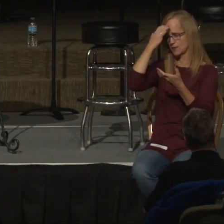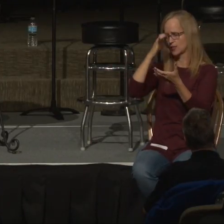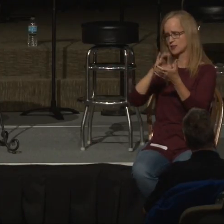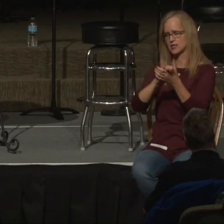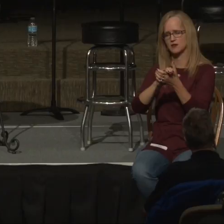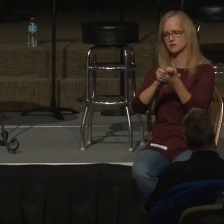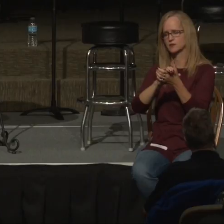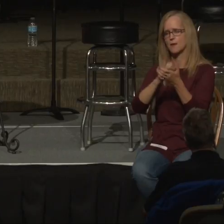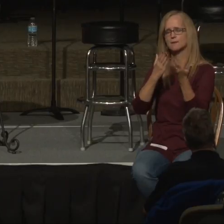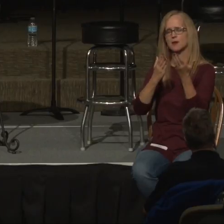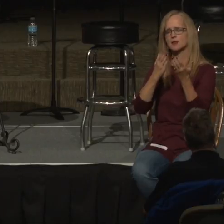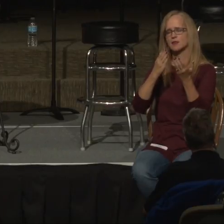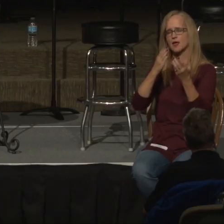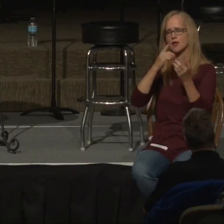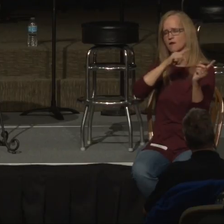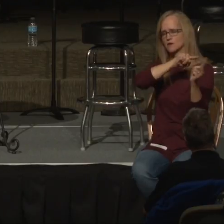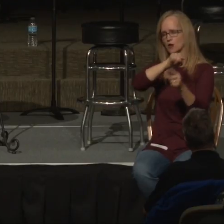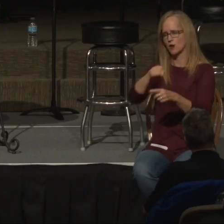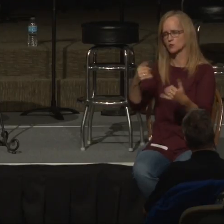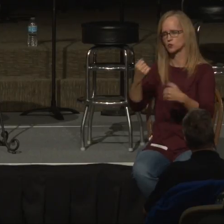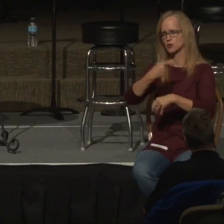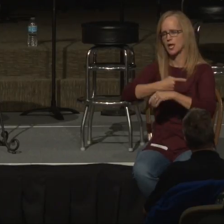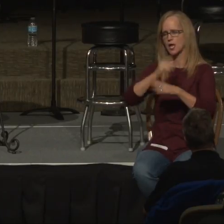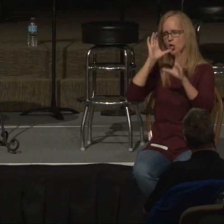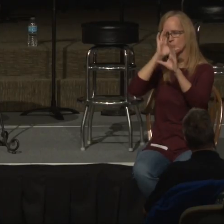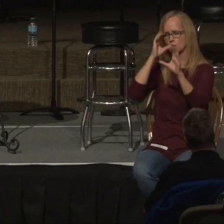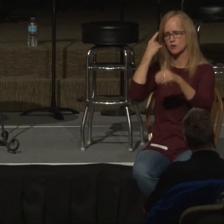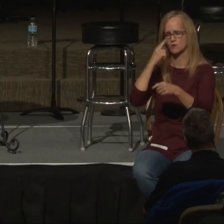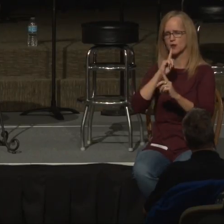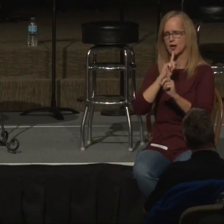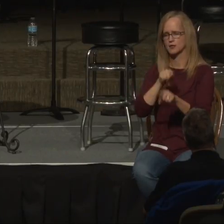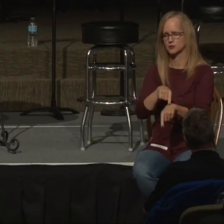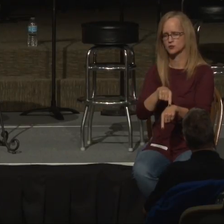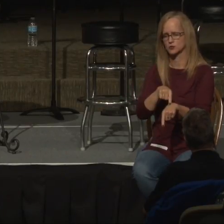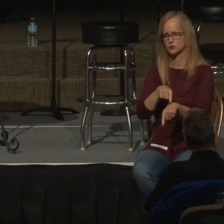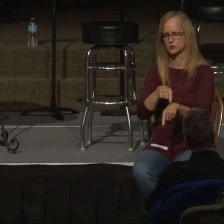Maybe they've come here today looking for answers.